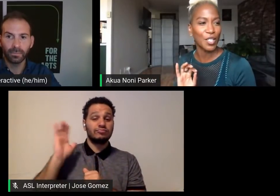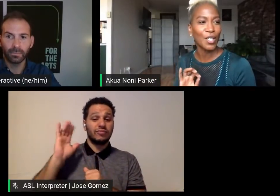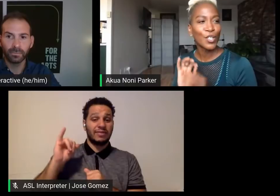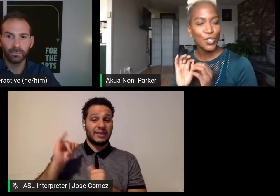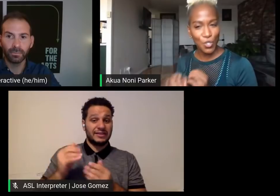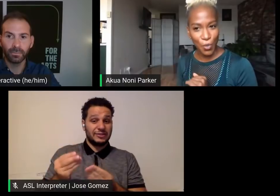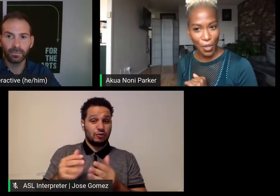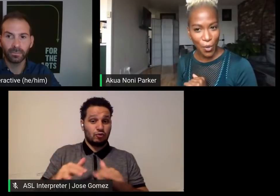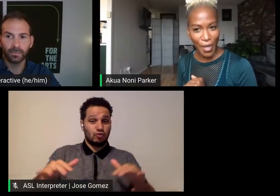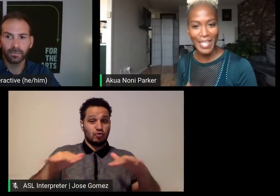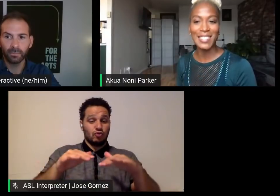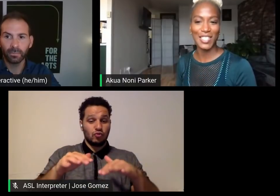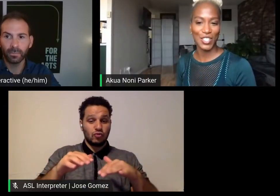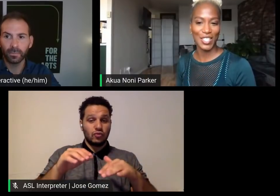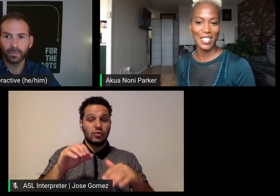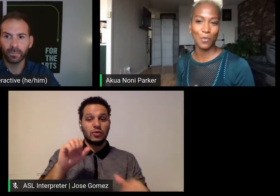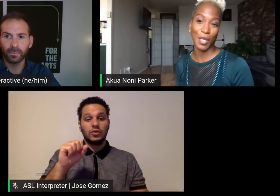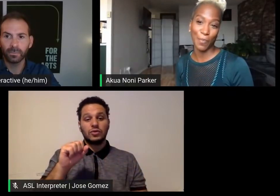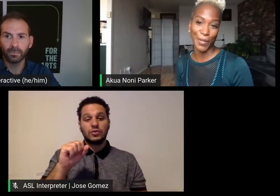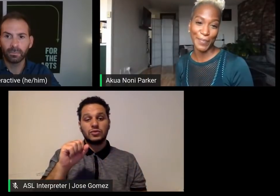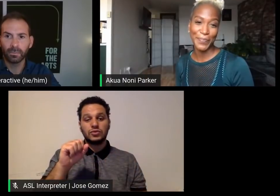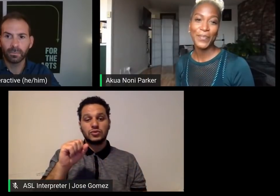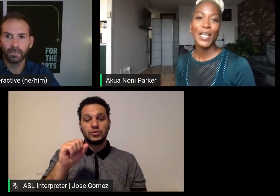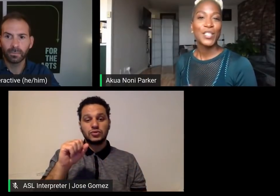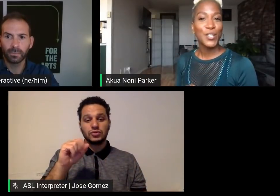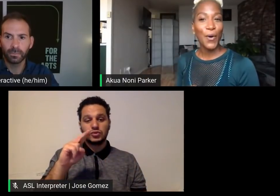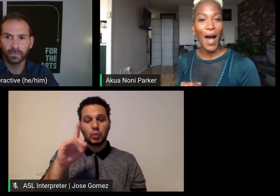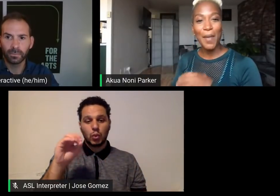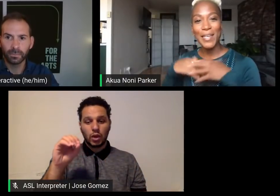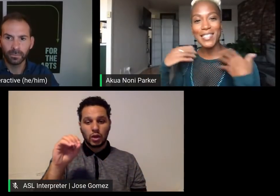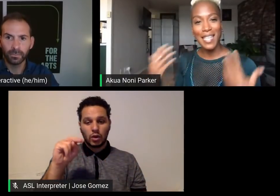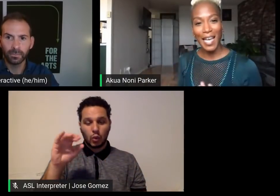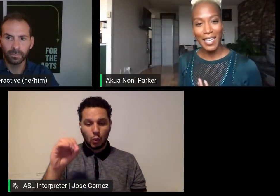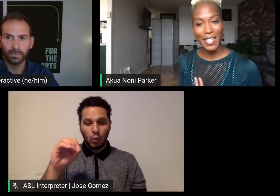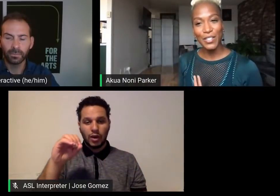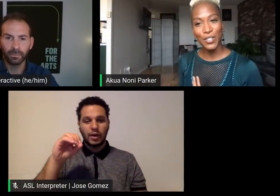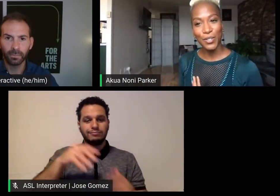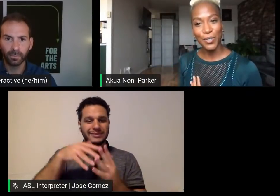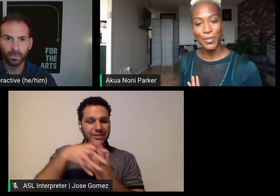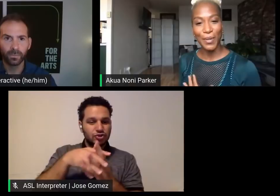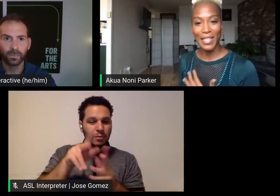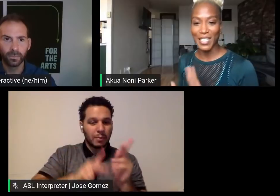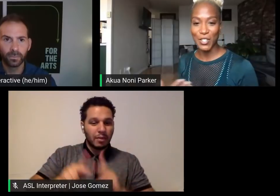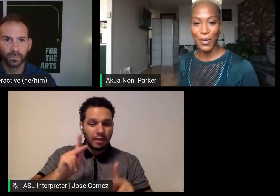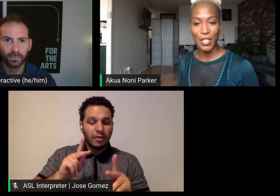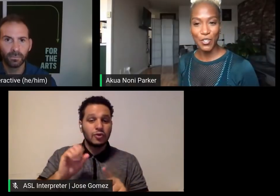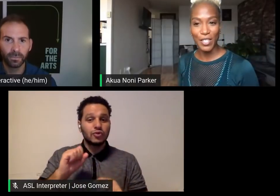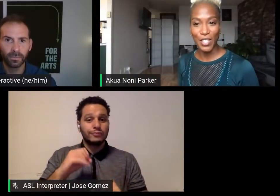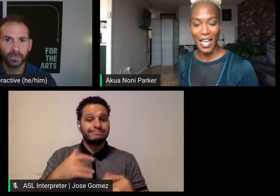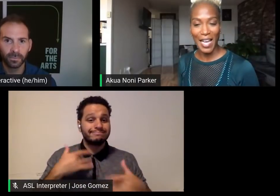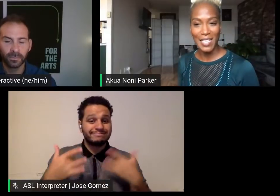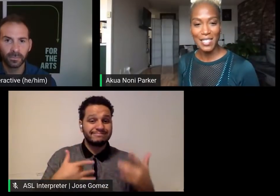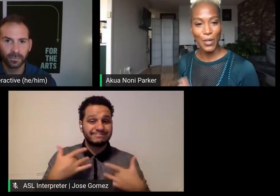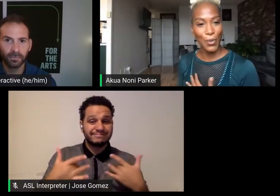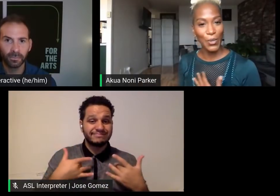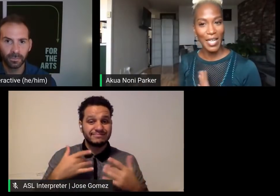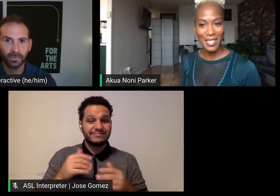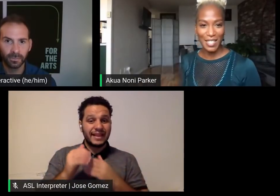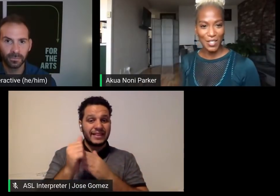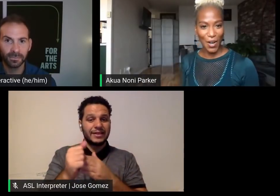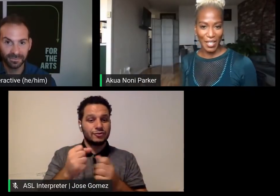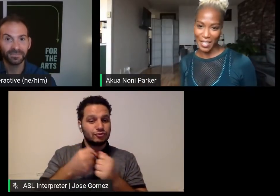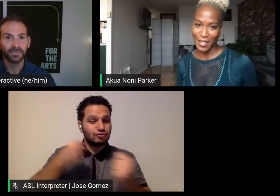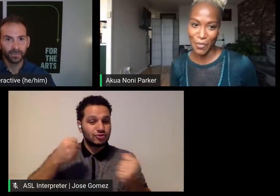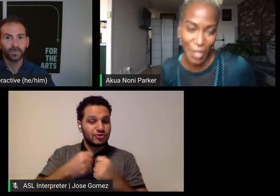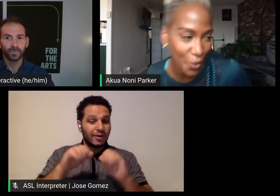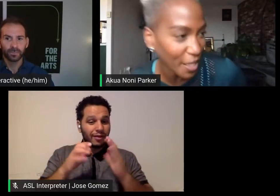of the Suwanoi indigenous people. So I'm excited to lead you in a stretch class. So let's